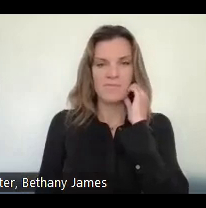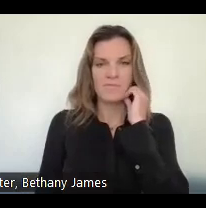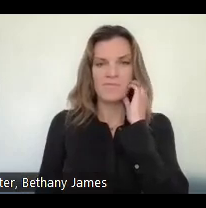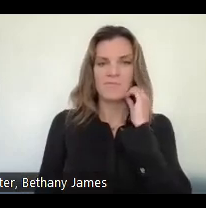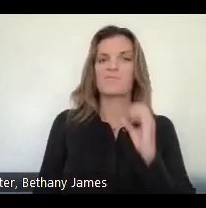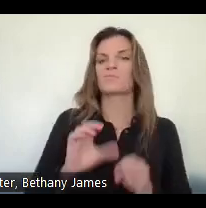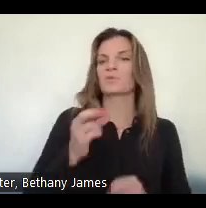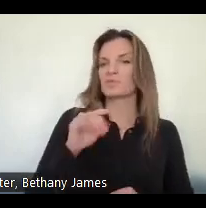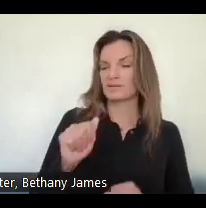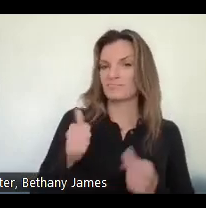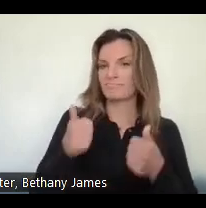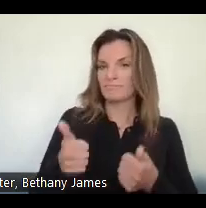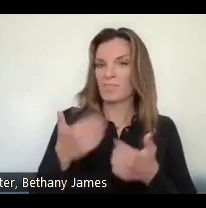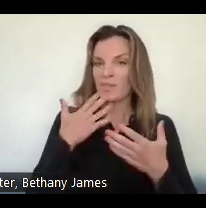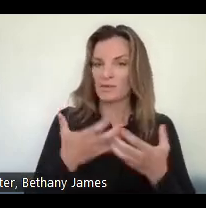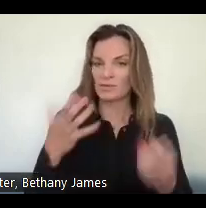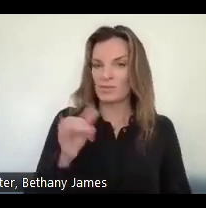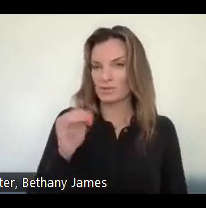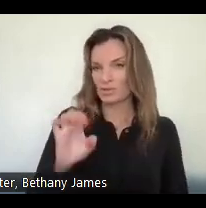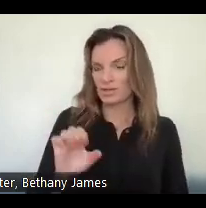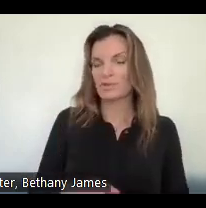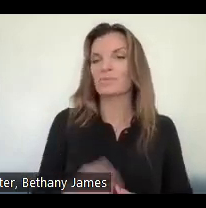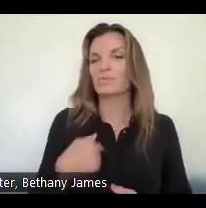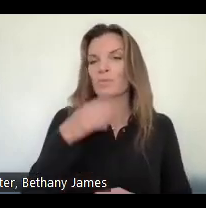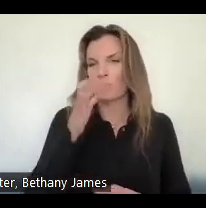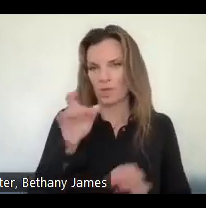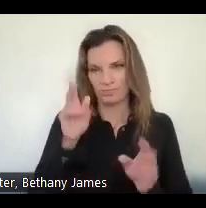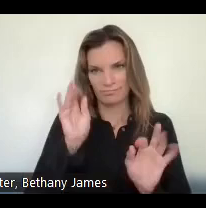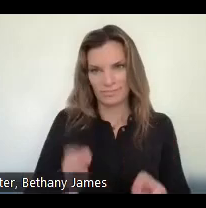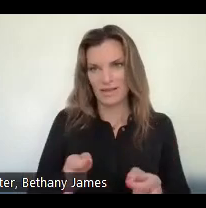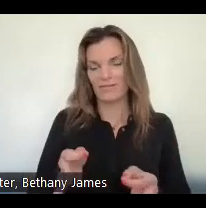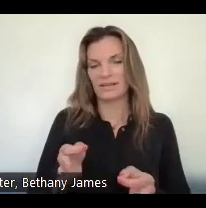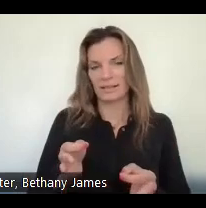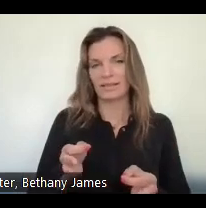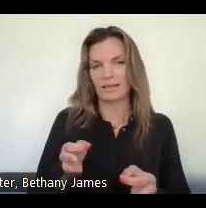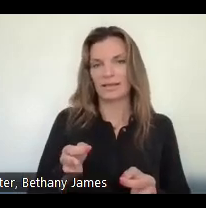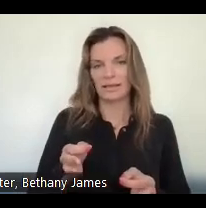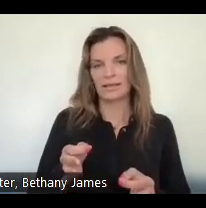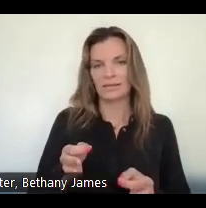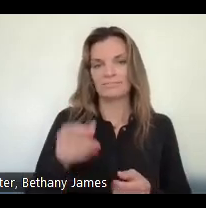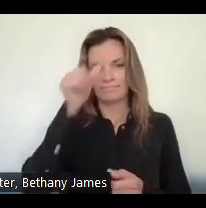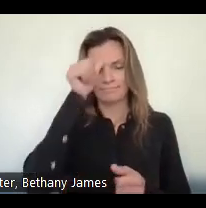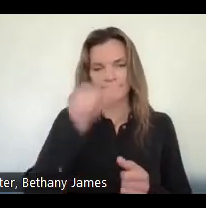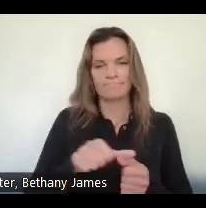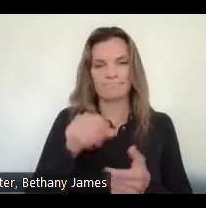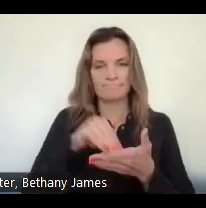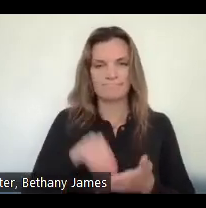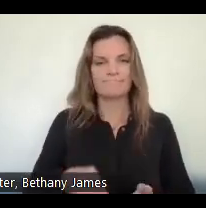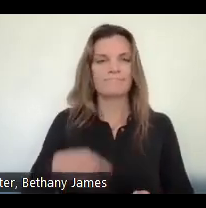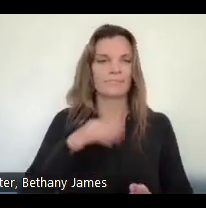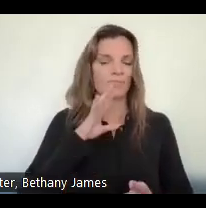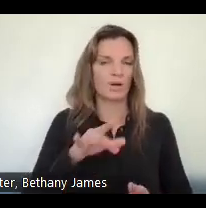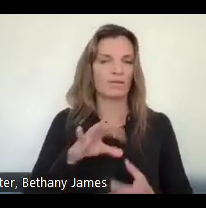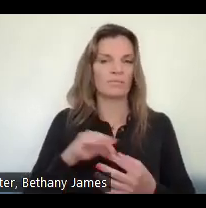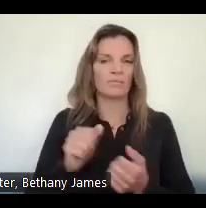Excellent. Thank you so much, Jamie. We will certainly take note of Upbound at Work program and the Autism